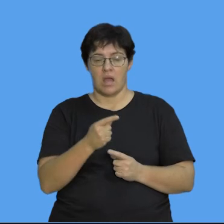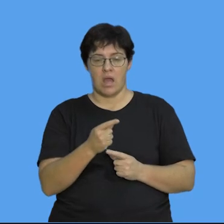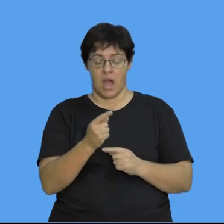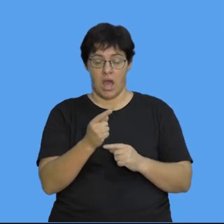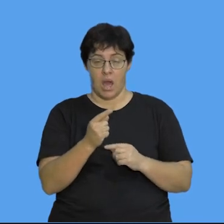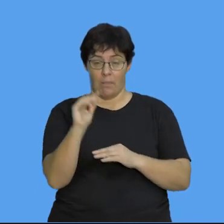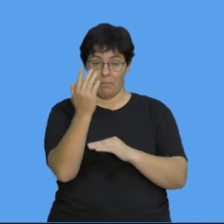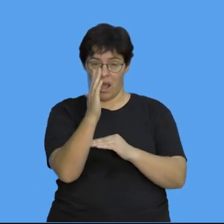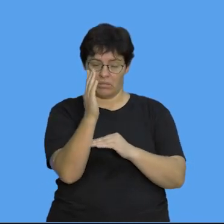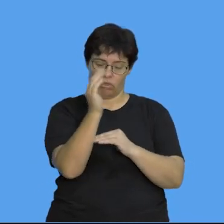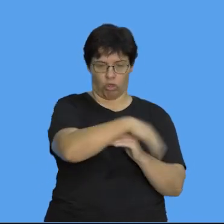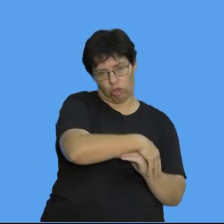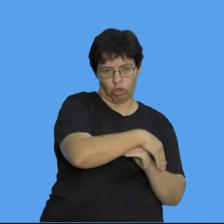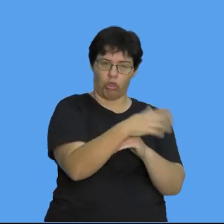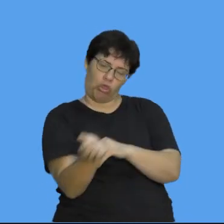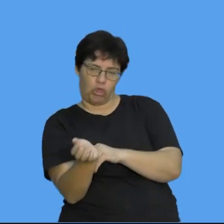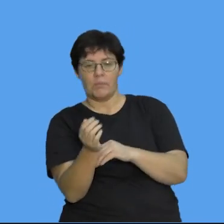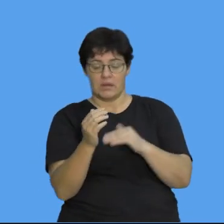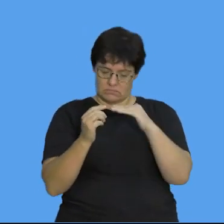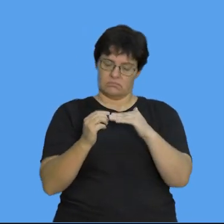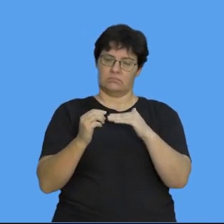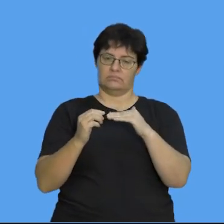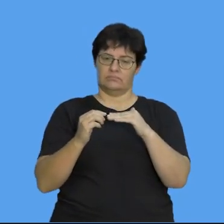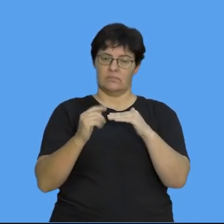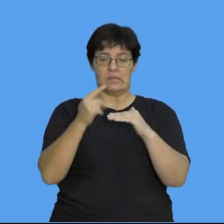sturdy. Keep the plant, I'm going to say, sturdy